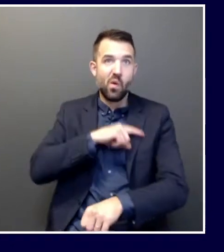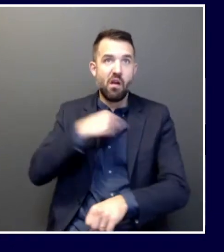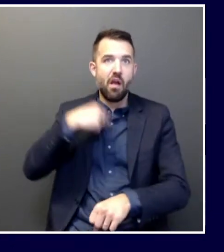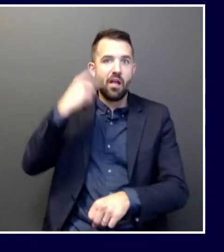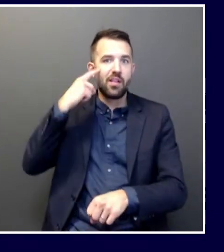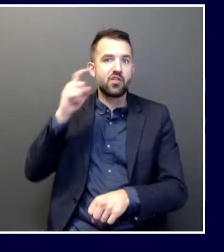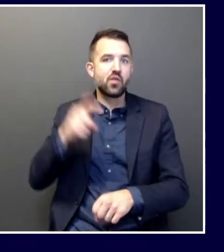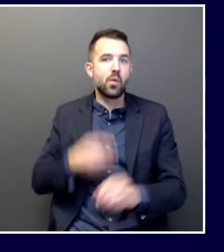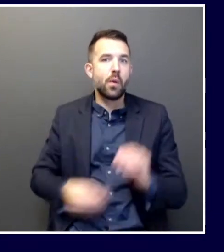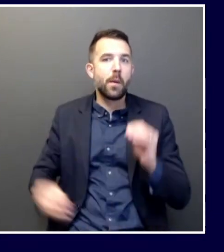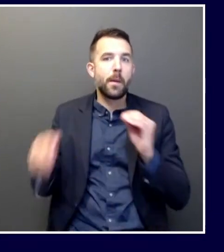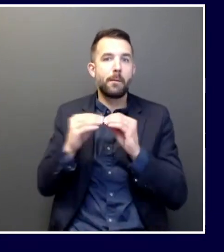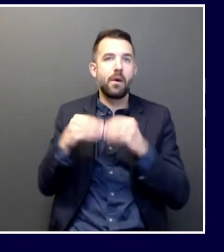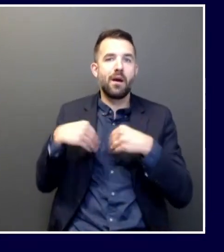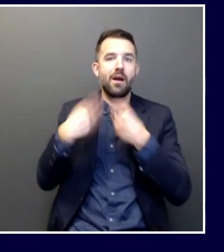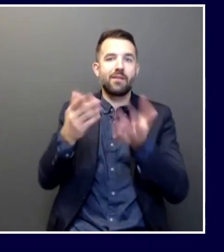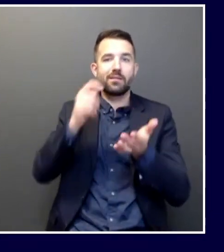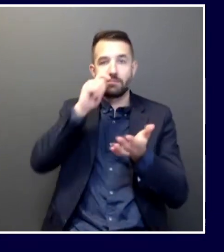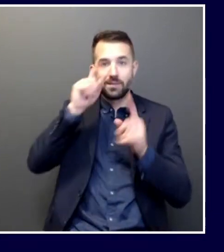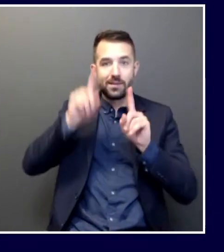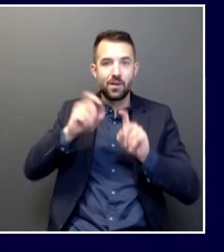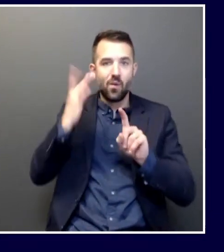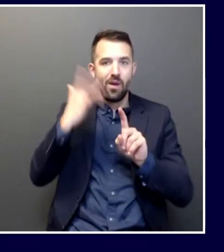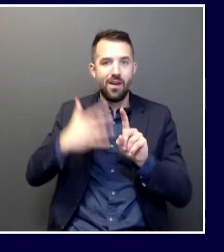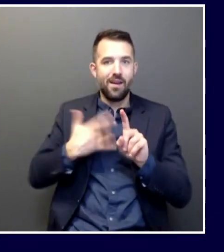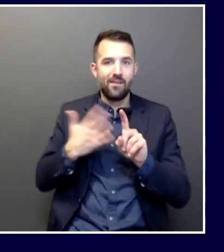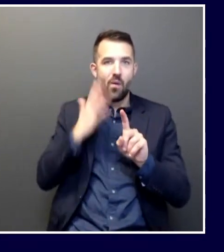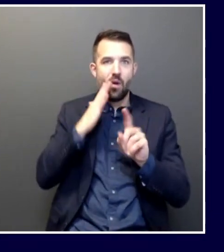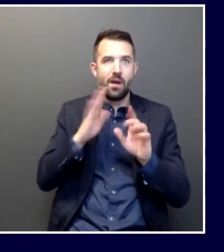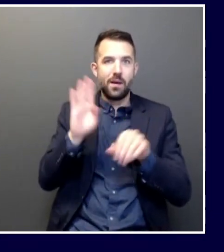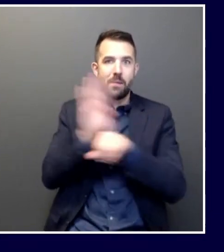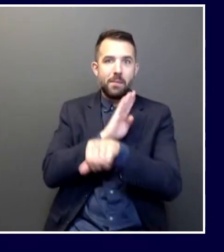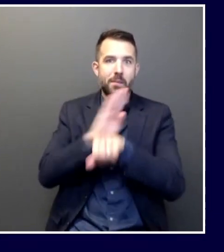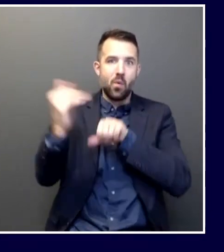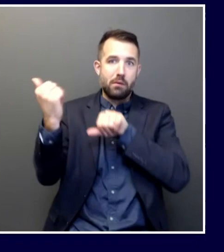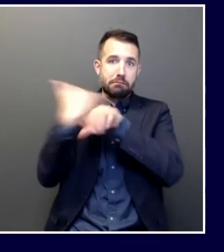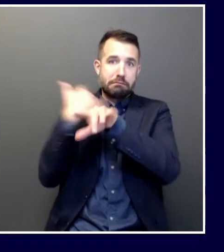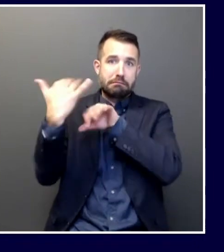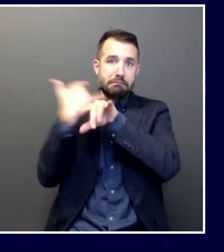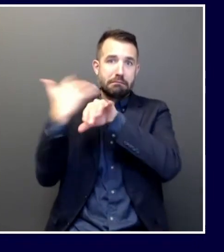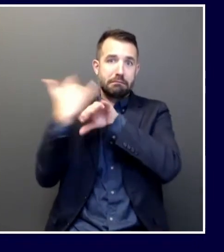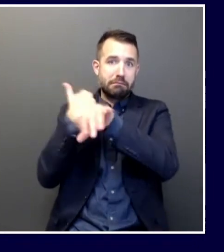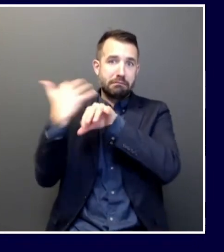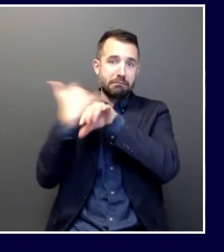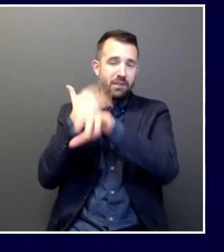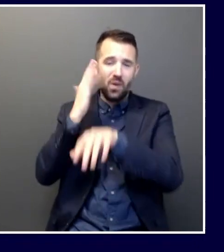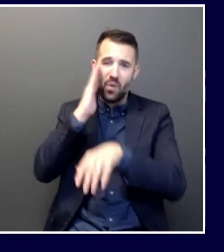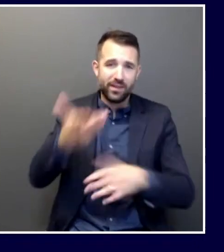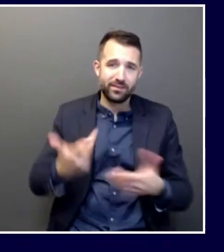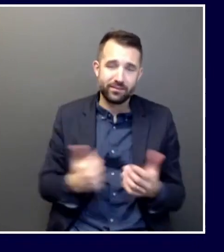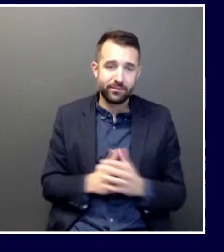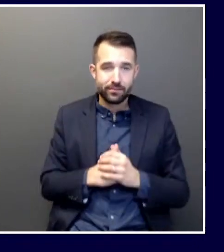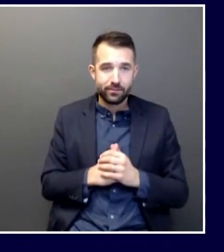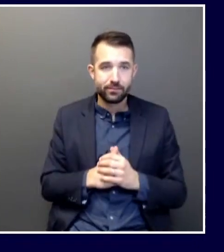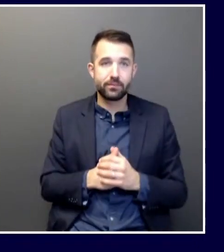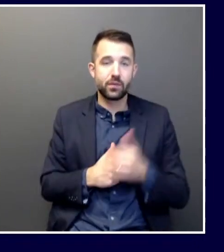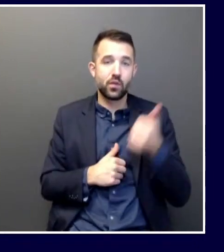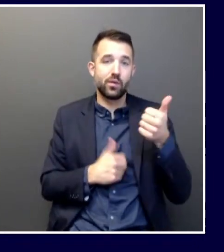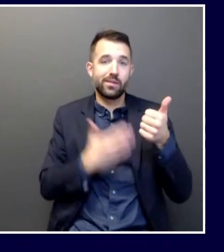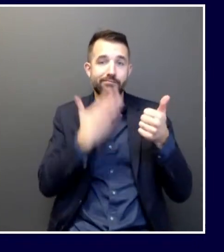that cross-border activity. But right now, that's already in place and it has been working. Great, thank you. And just a quick